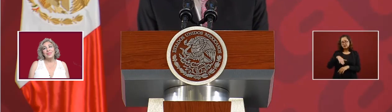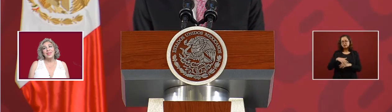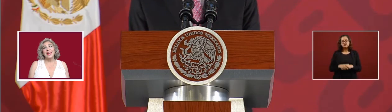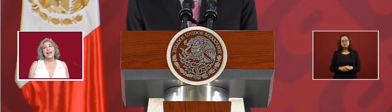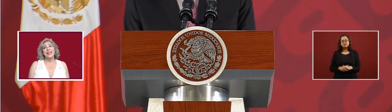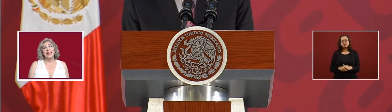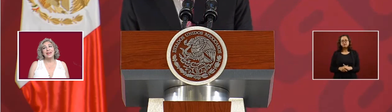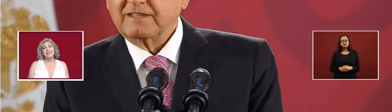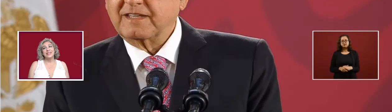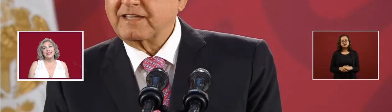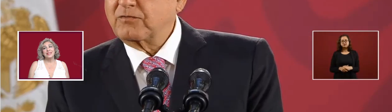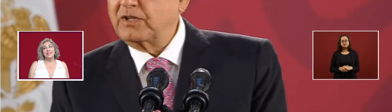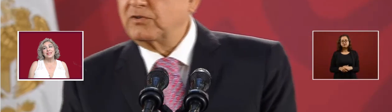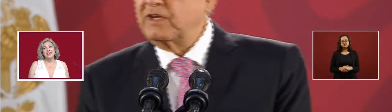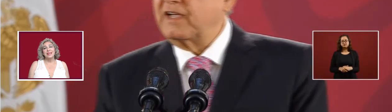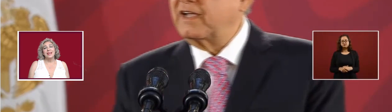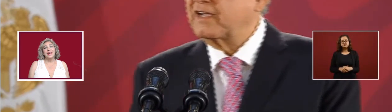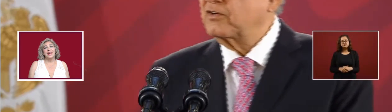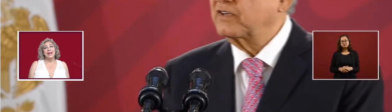I counted